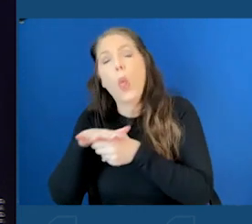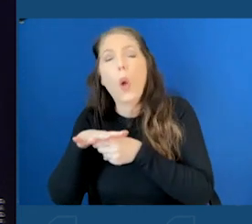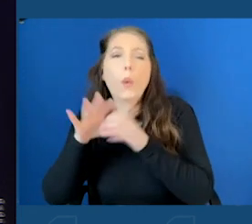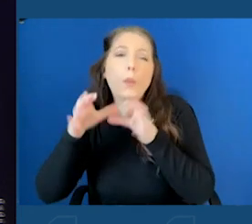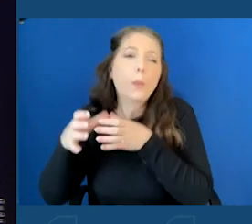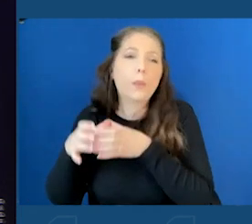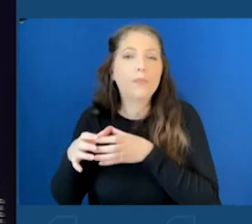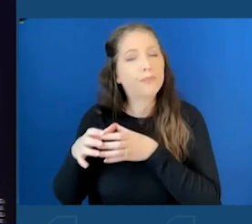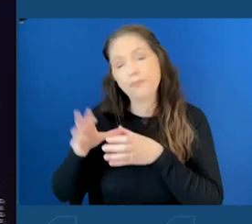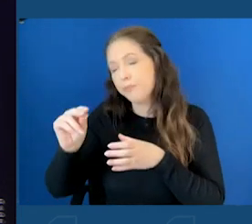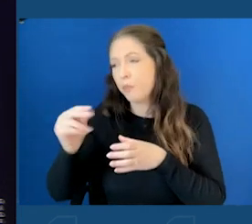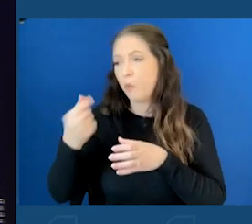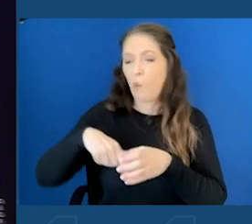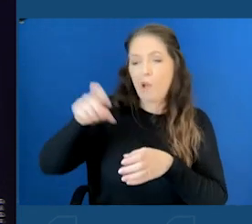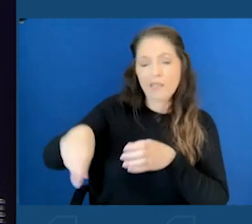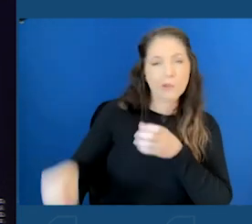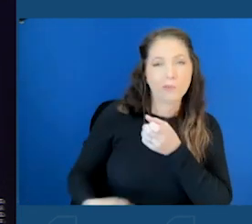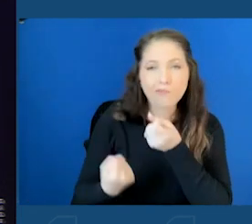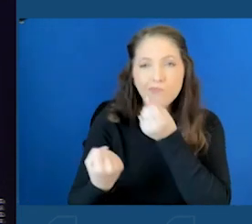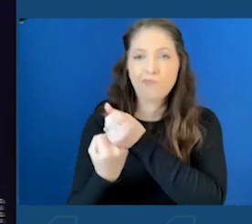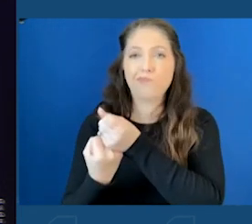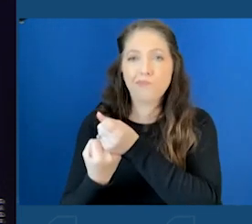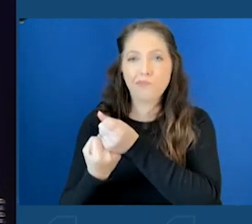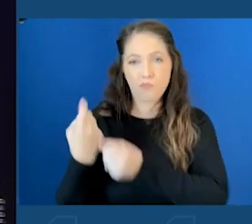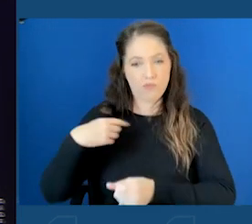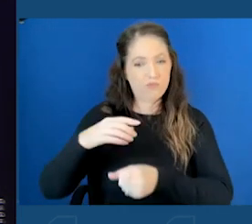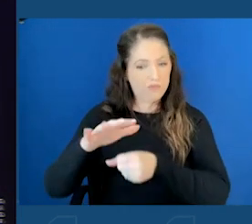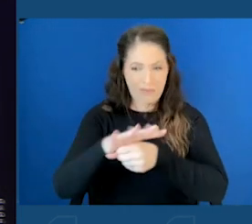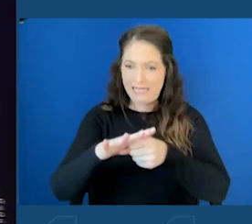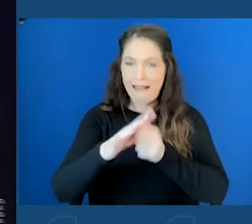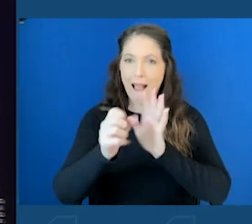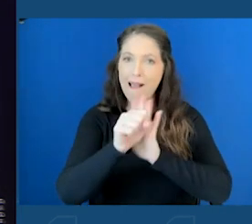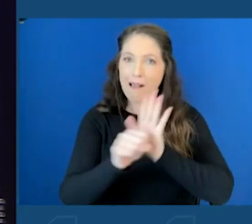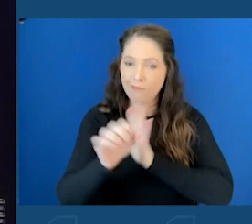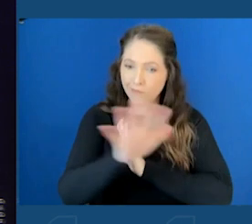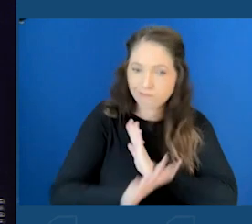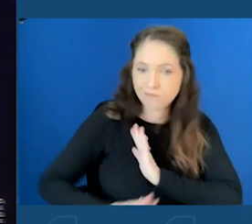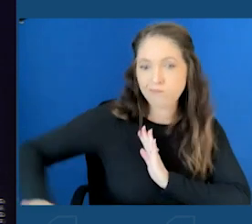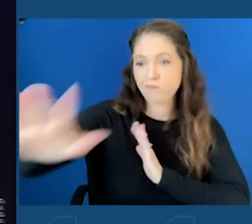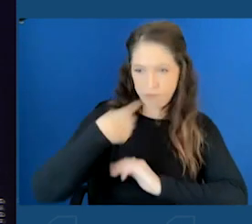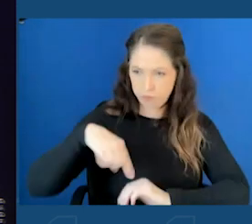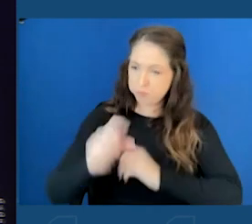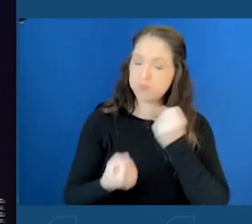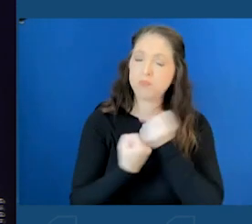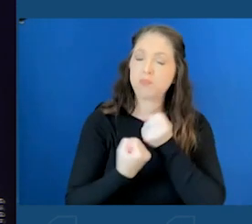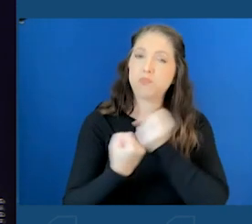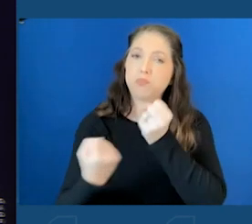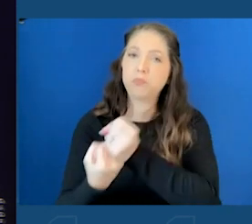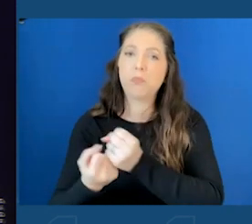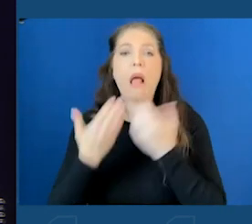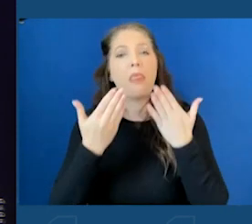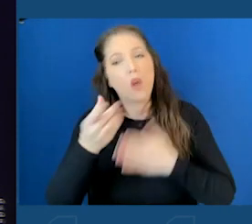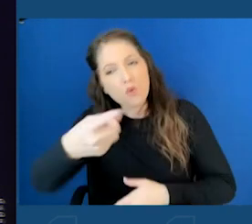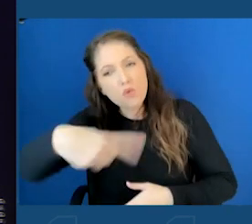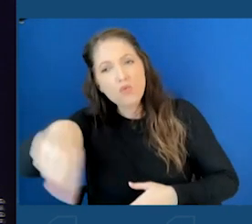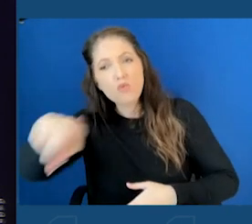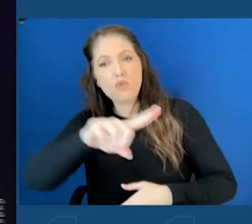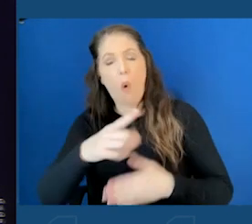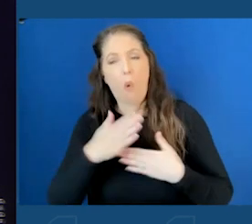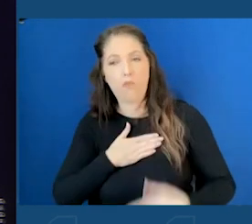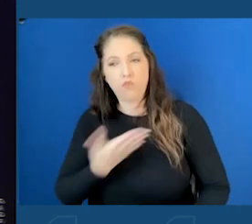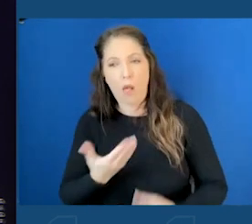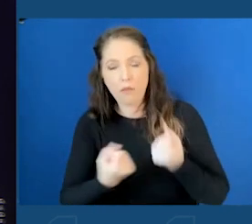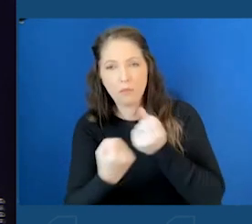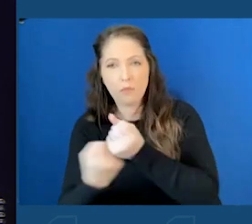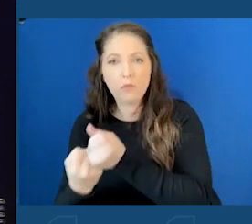step in and support them. We're doing that all over the state. And I thank all of you for being willing to do that as well. And we do eventually drive the